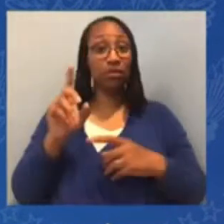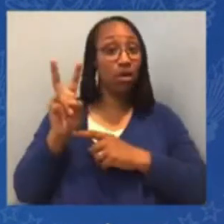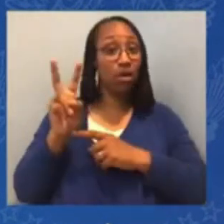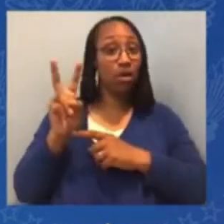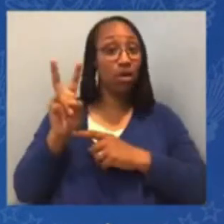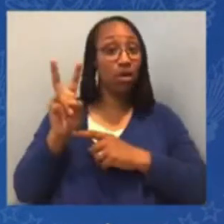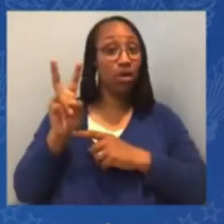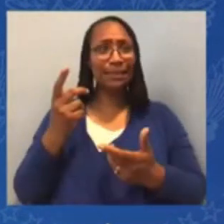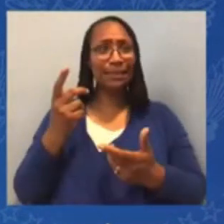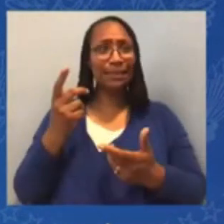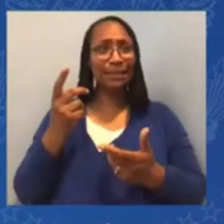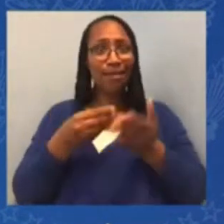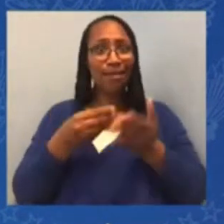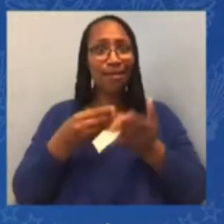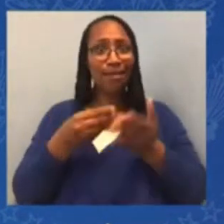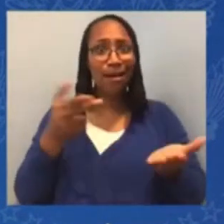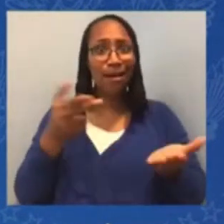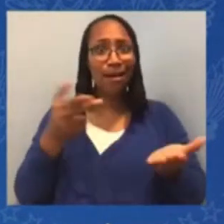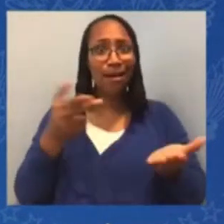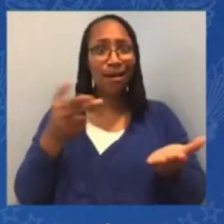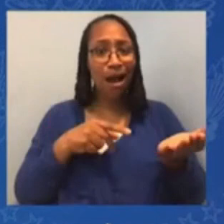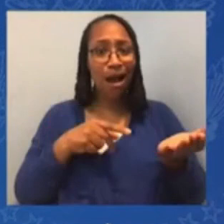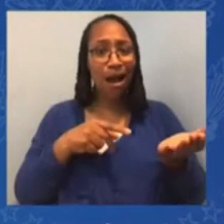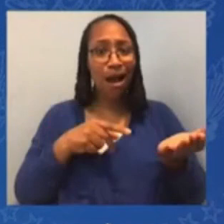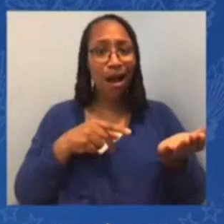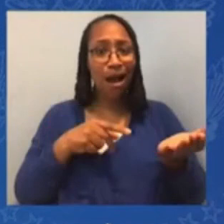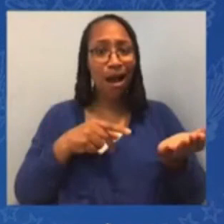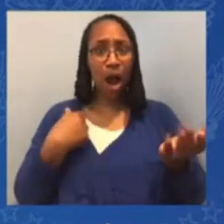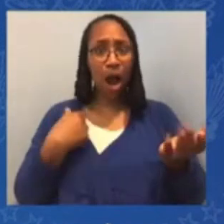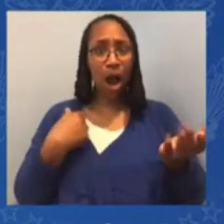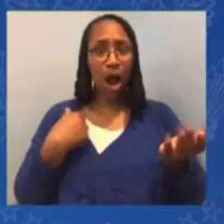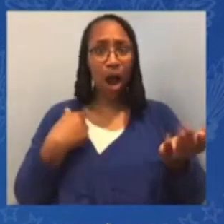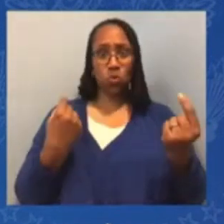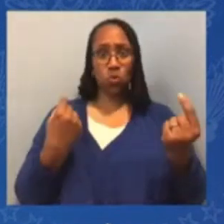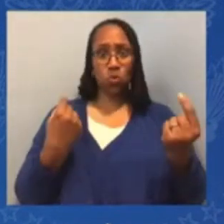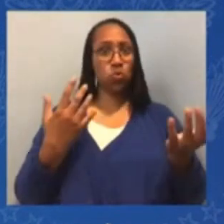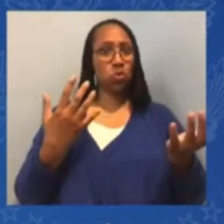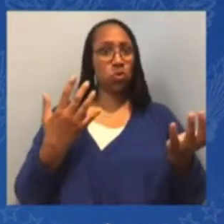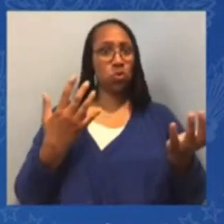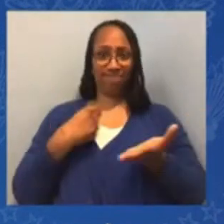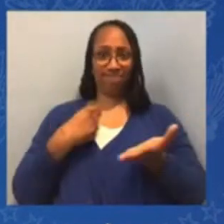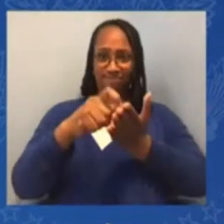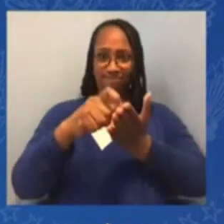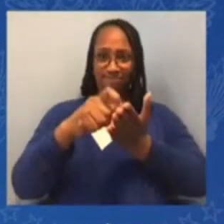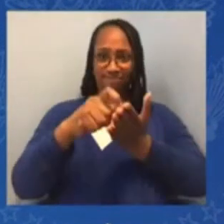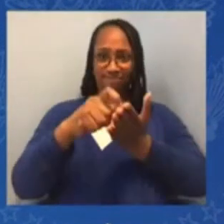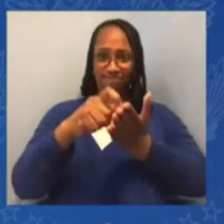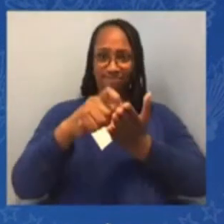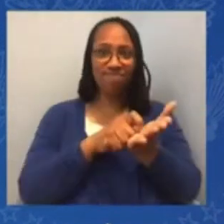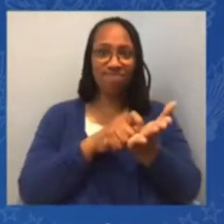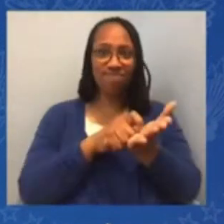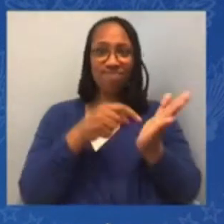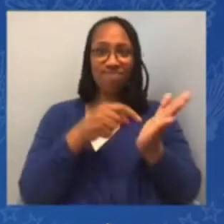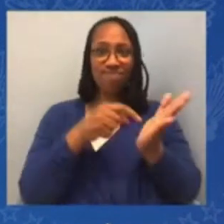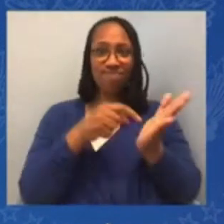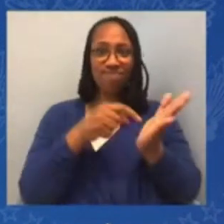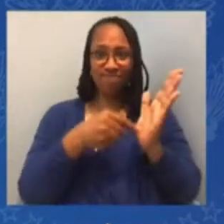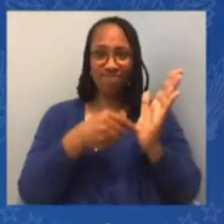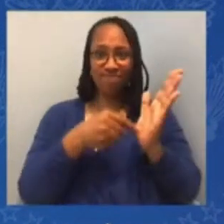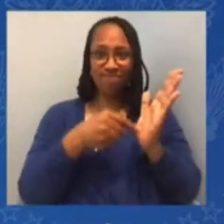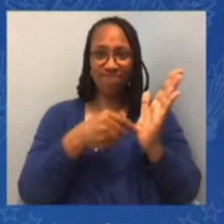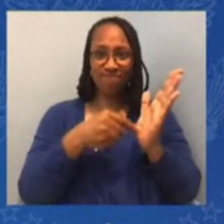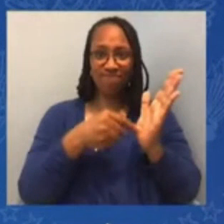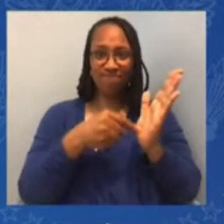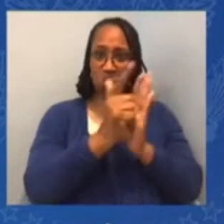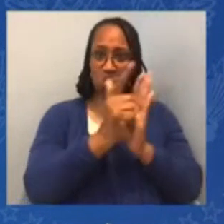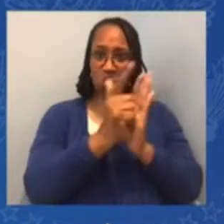that reason, but I cared deeply about it because the ultimate abuse, the abuse of power. My dad used to